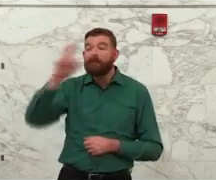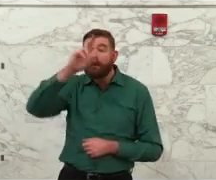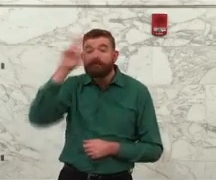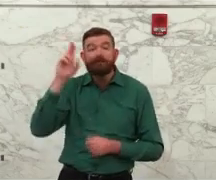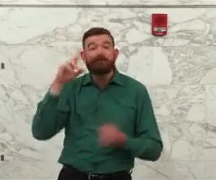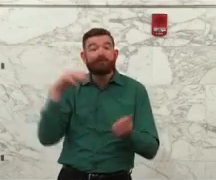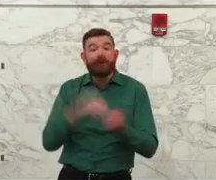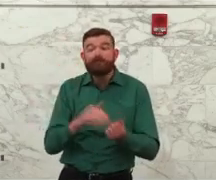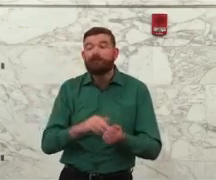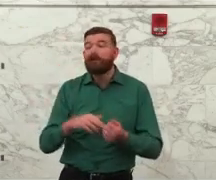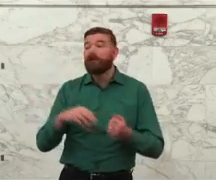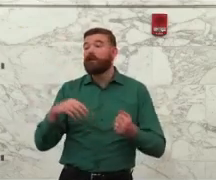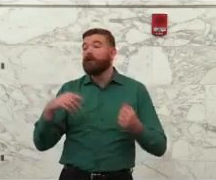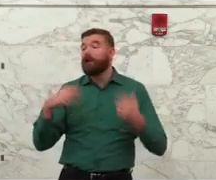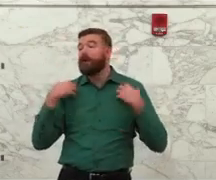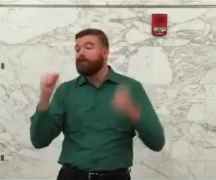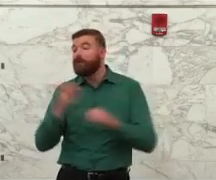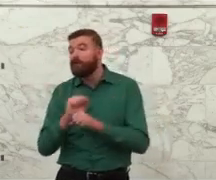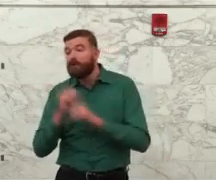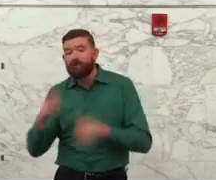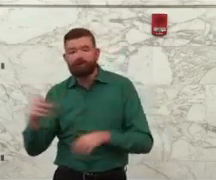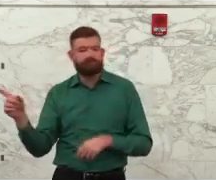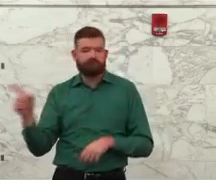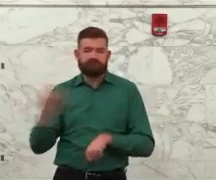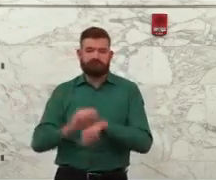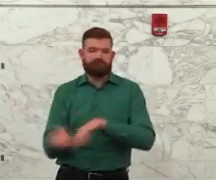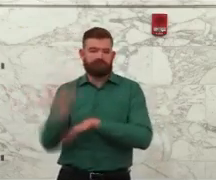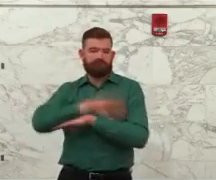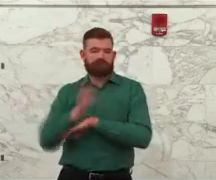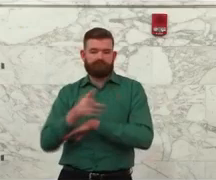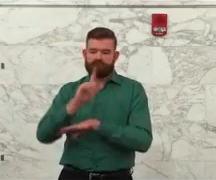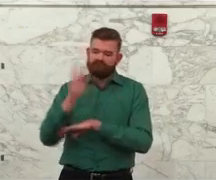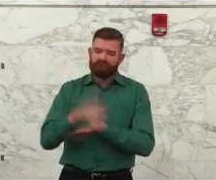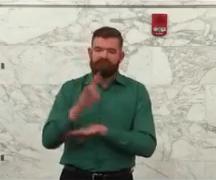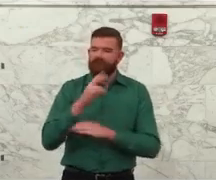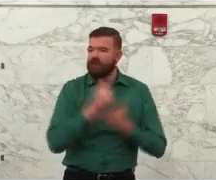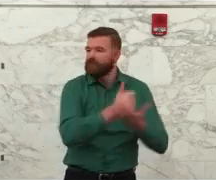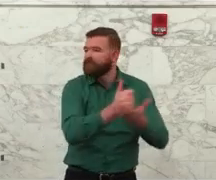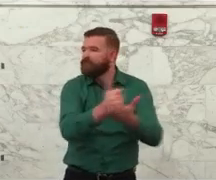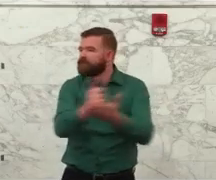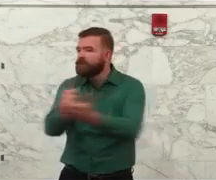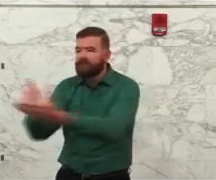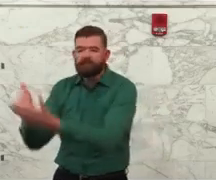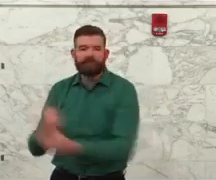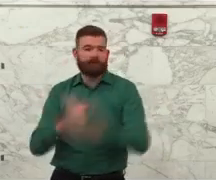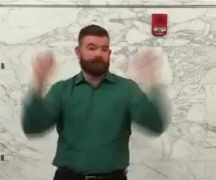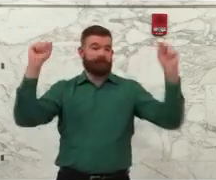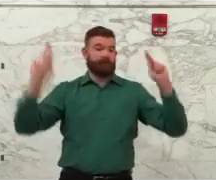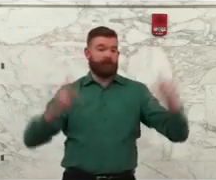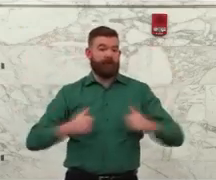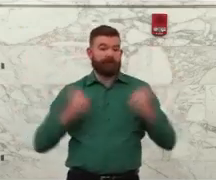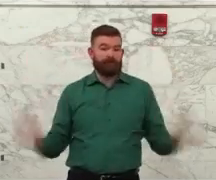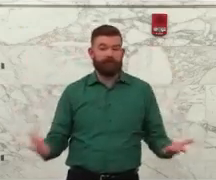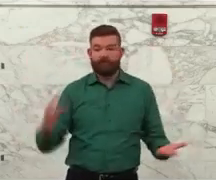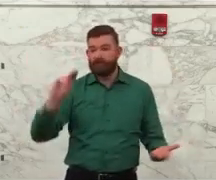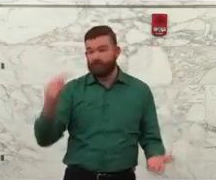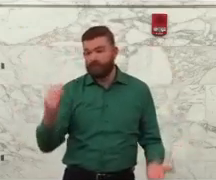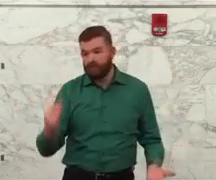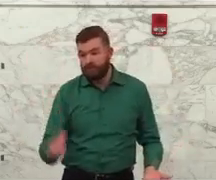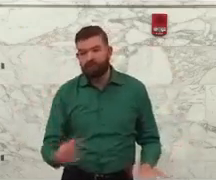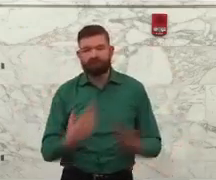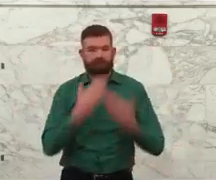these cases and to implement efforts to protect the health of New Jersey residents. Thank you. Before